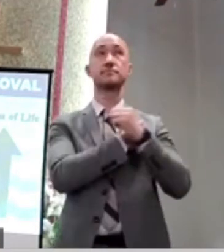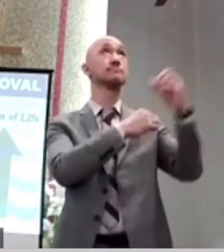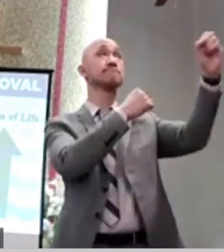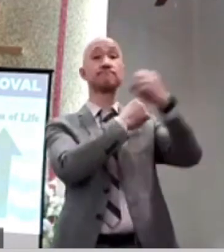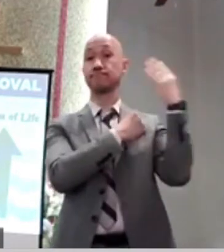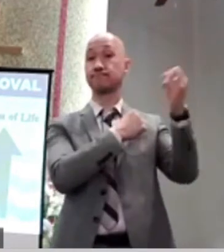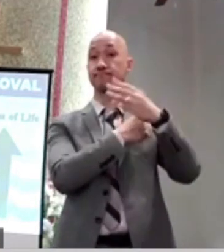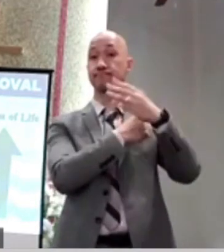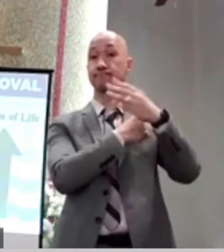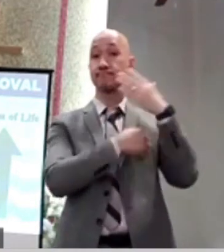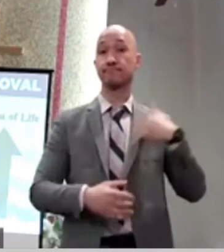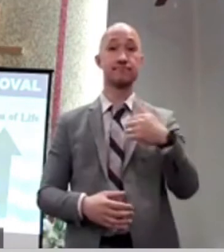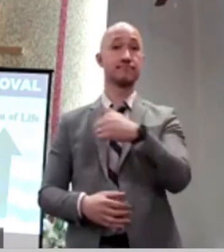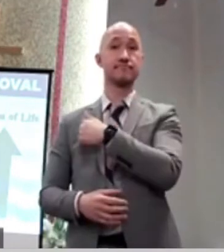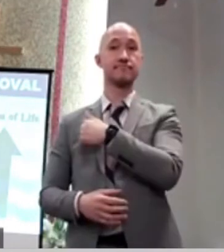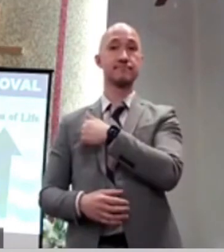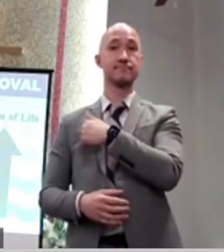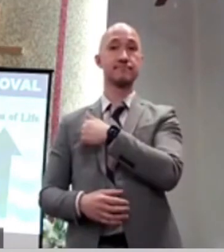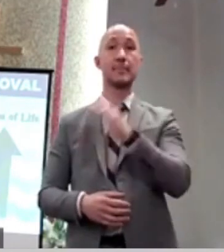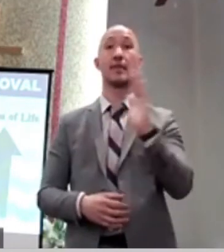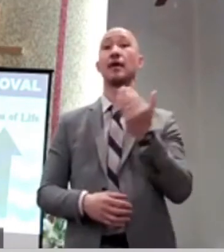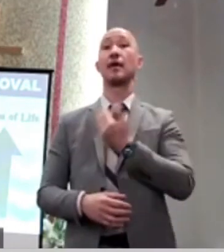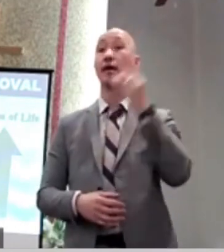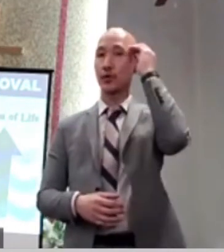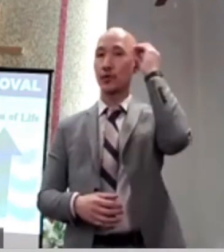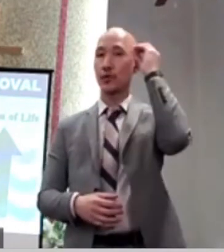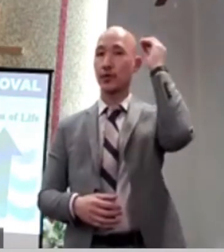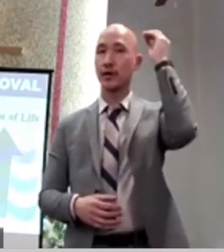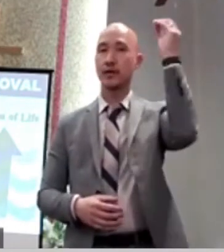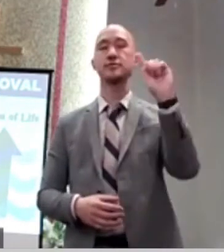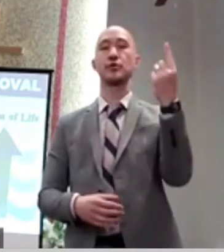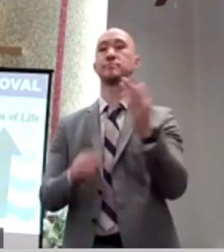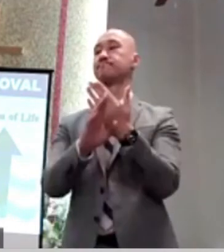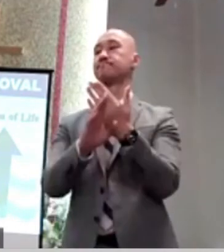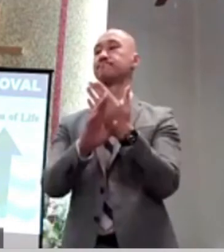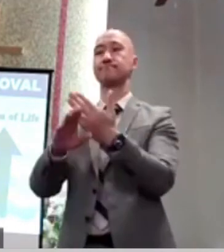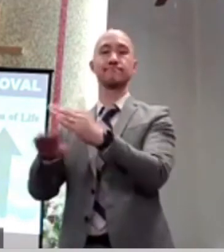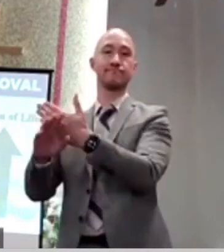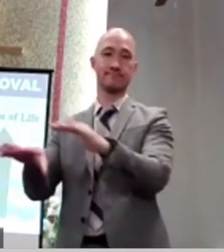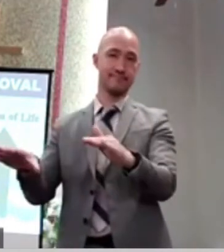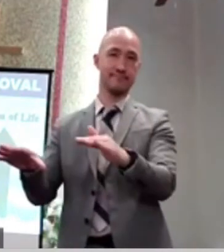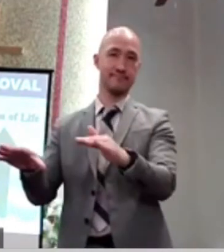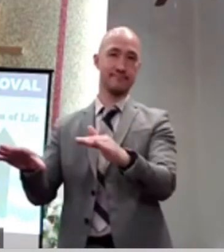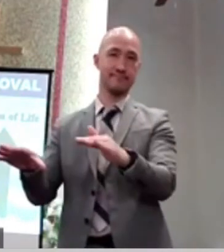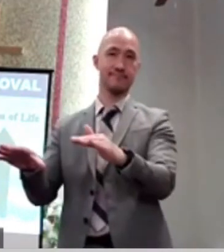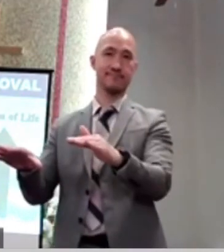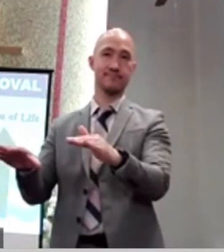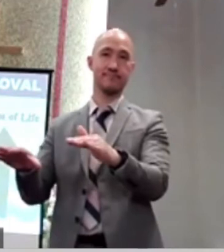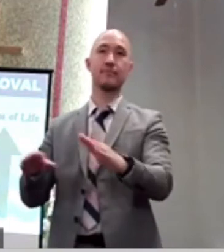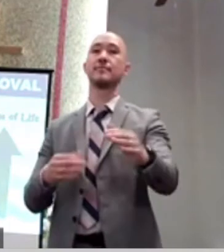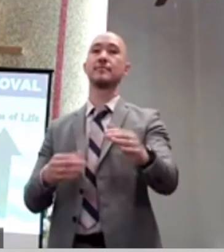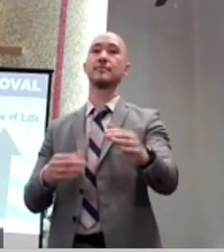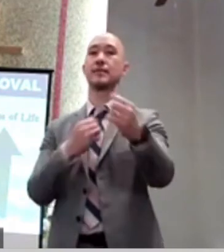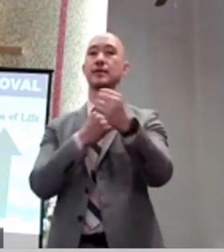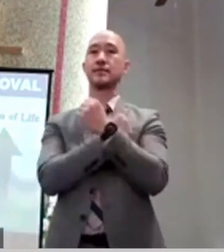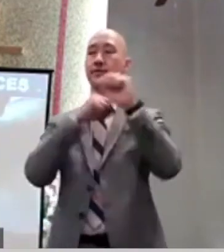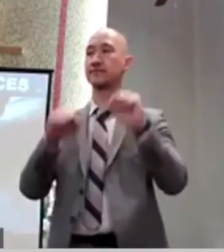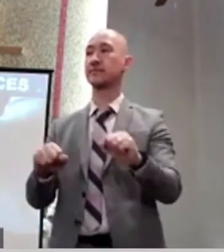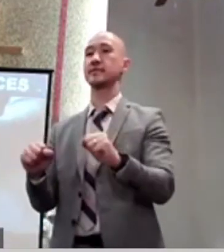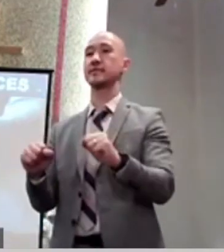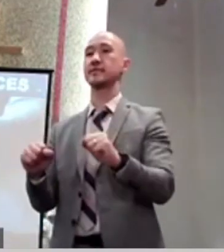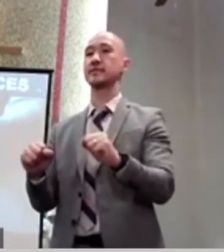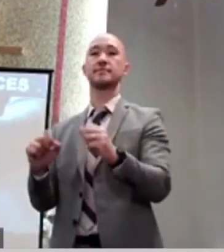are the prejudices, the dividing lines. Love knows no lines. And that is the challenge that Jesus